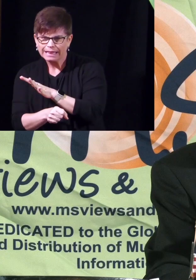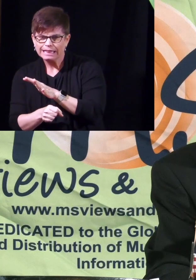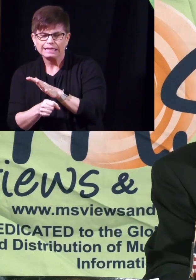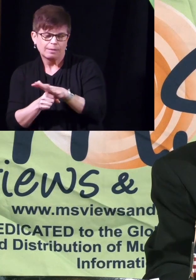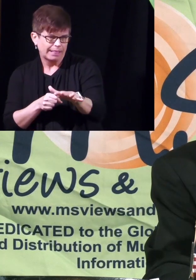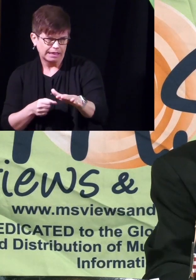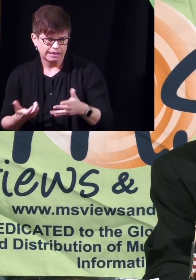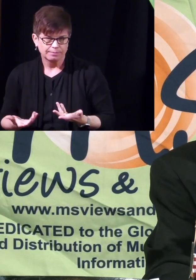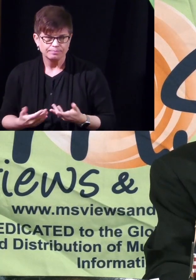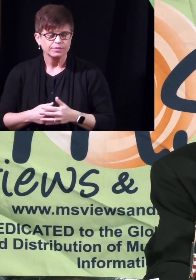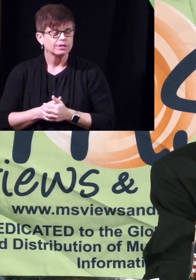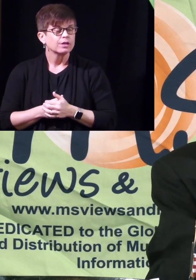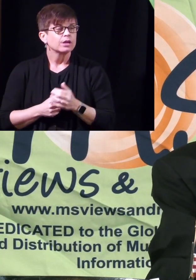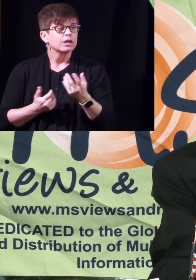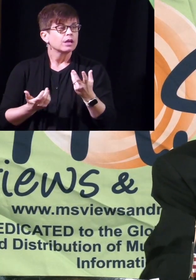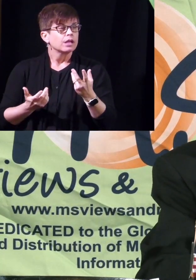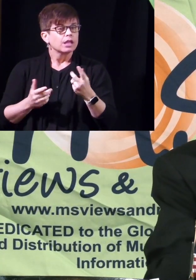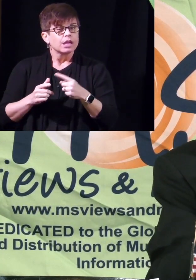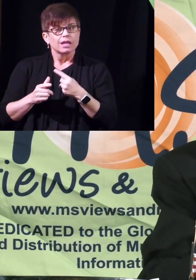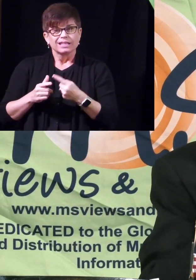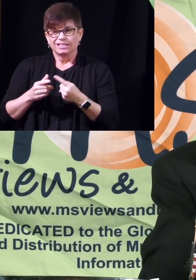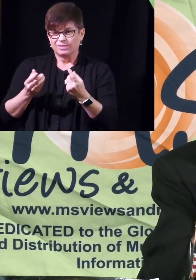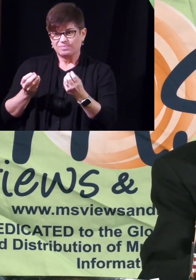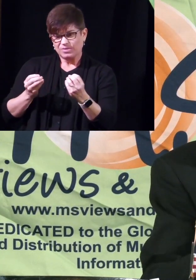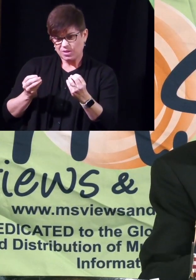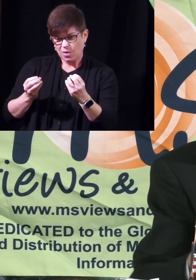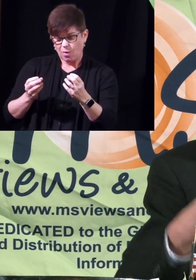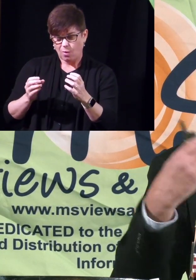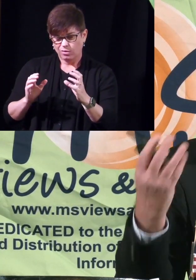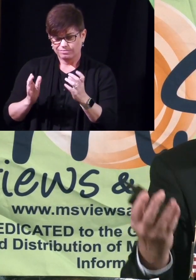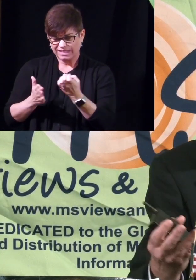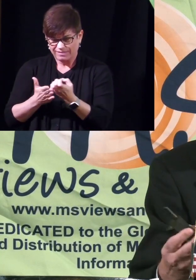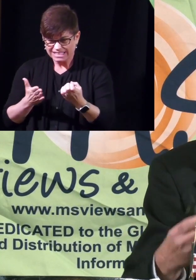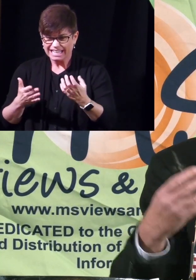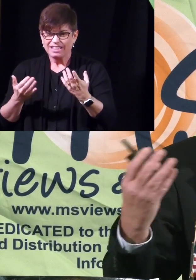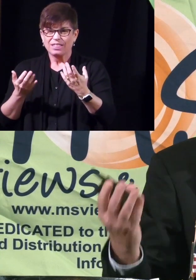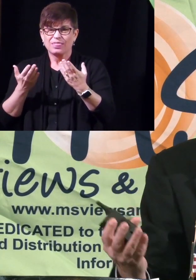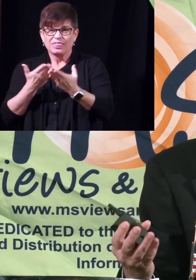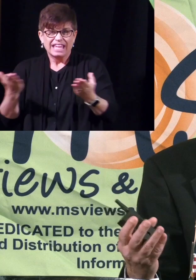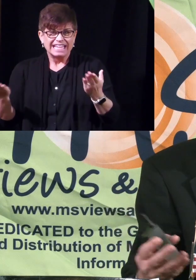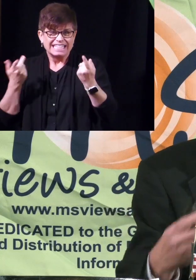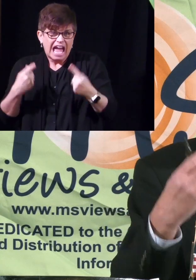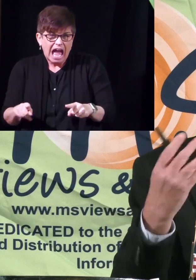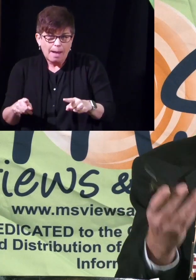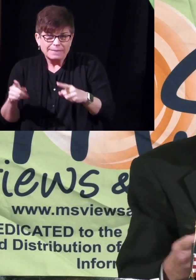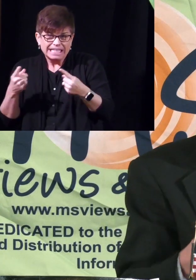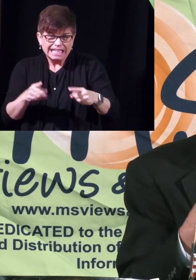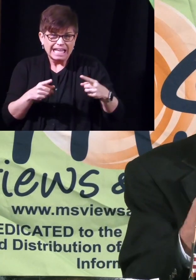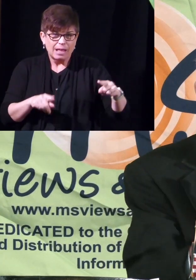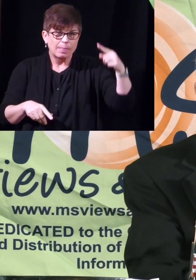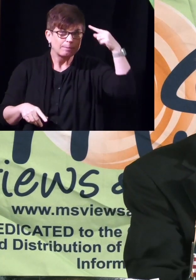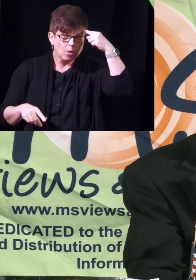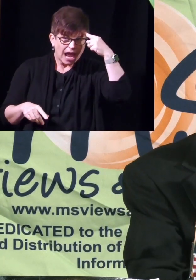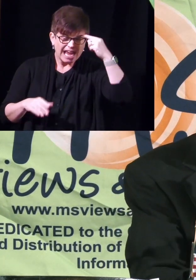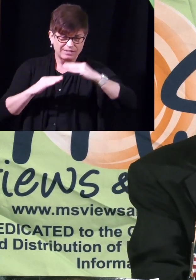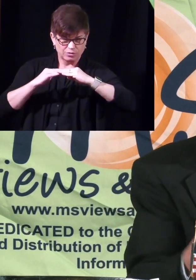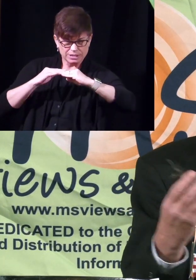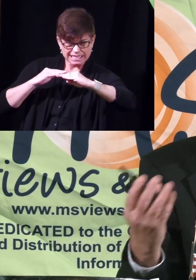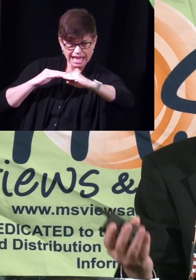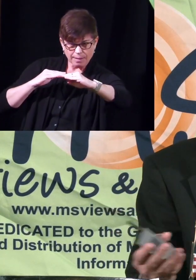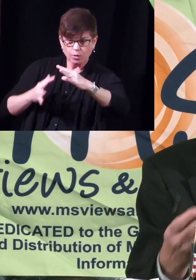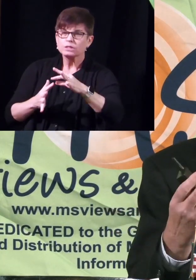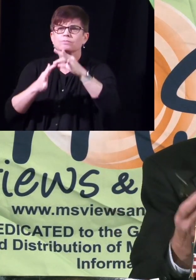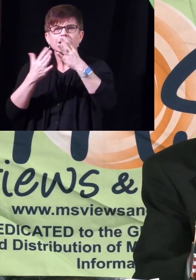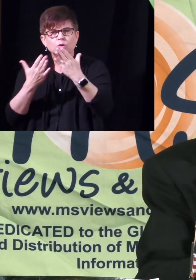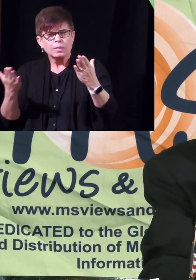a moment. And so there's still evidence that there may be things happening in the brain, but they're having no new symptoms. The scan is stable, yet if we have special techniques, we might